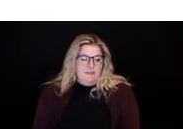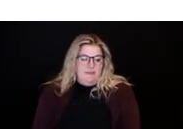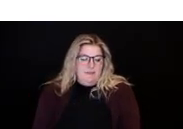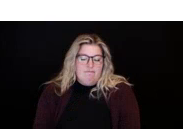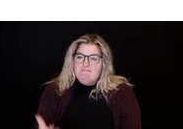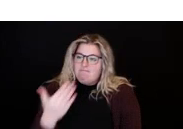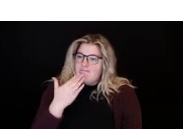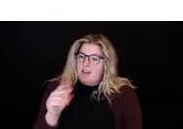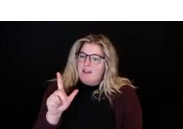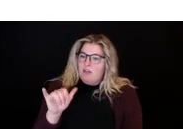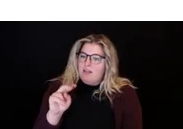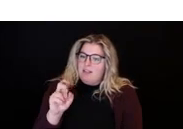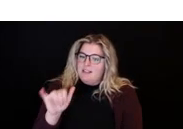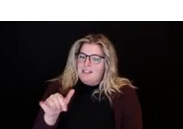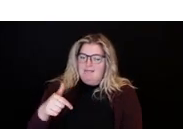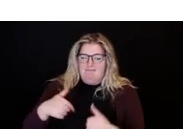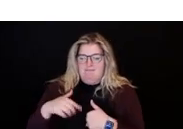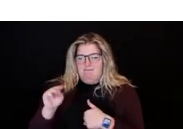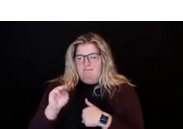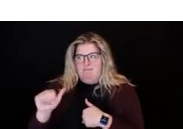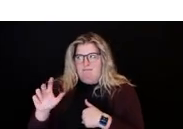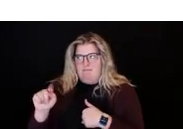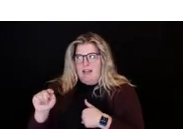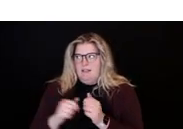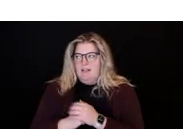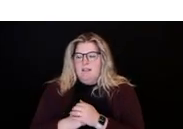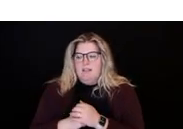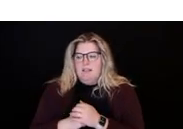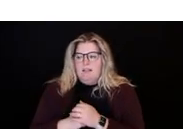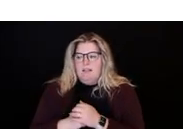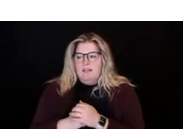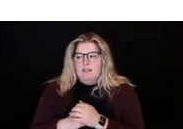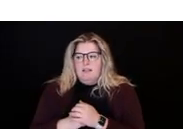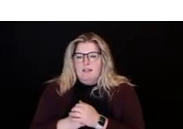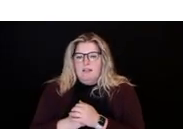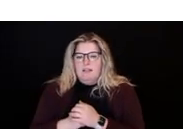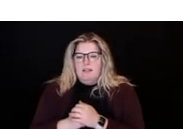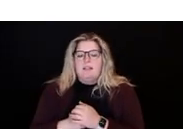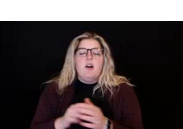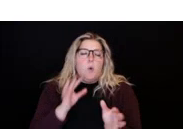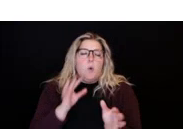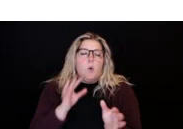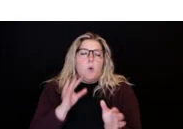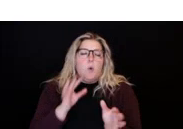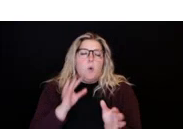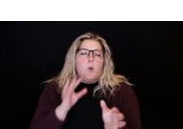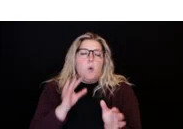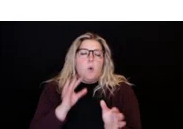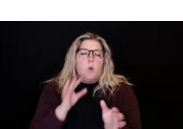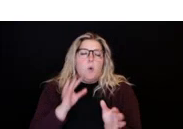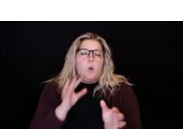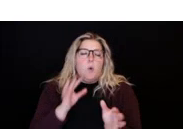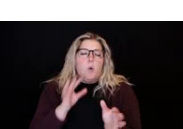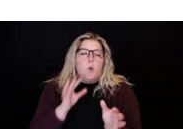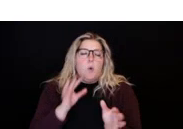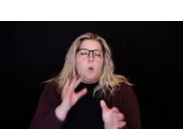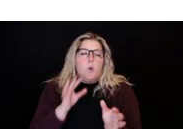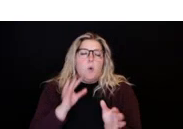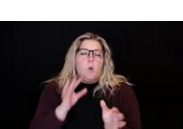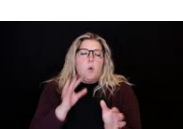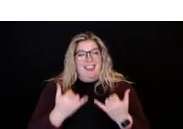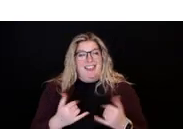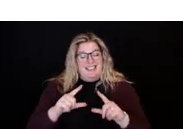Thank you, Lindsay. This is Matt Leahy. Like Lindsay mentioned, we are going to go through a few case studies now. On the slide we're showing